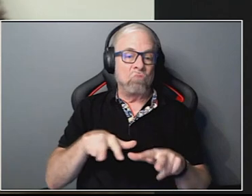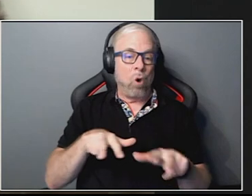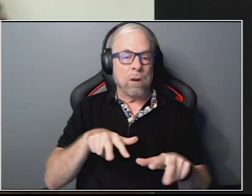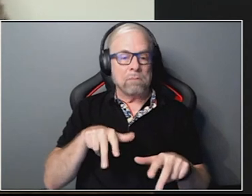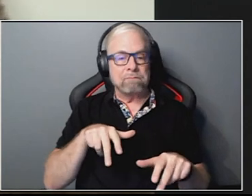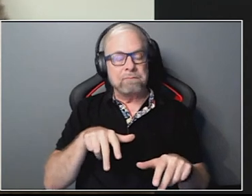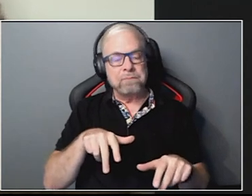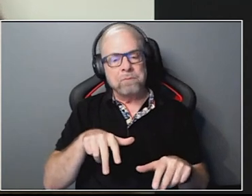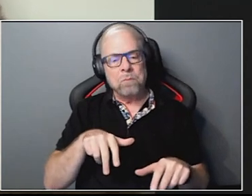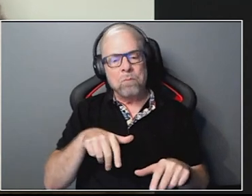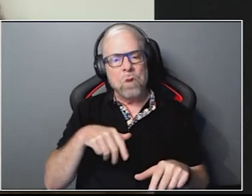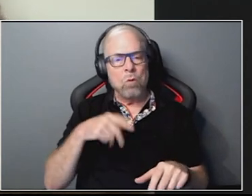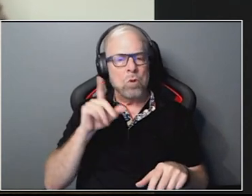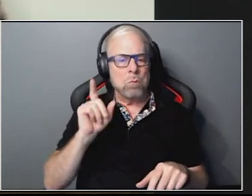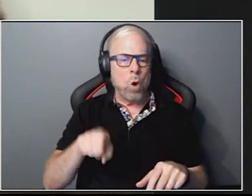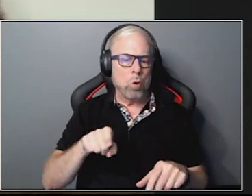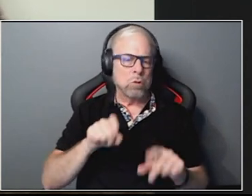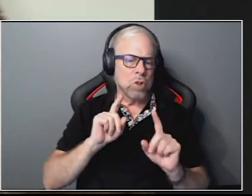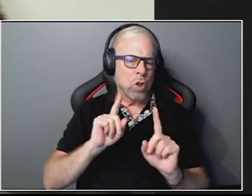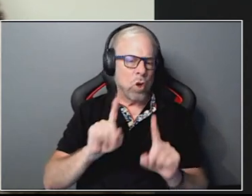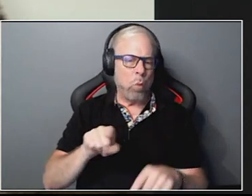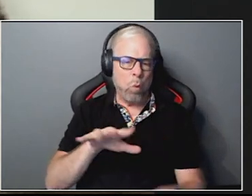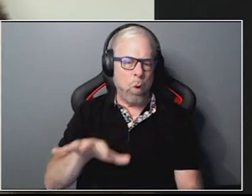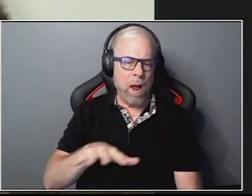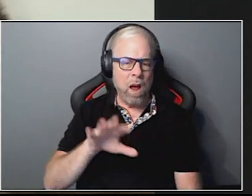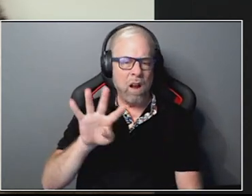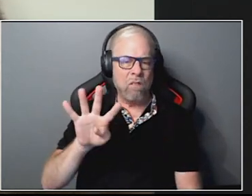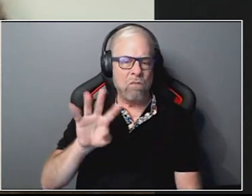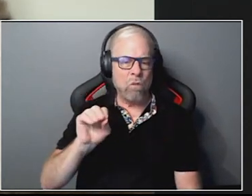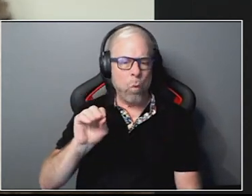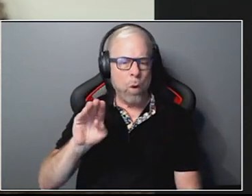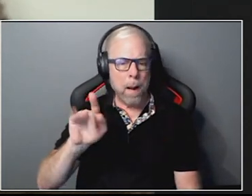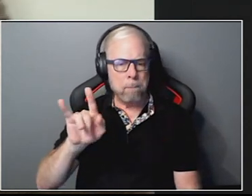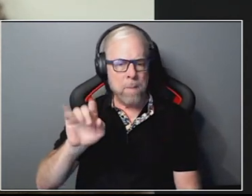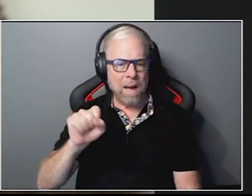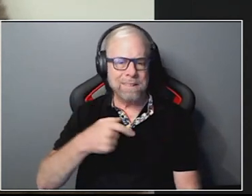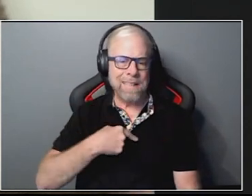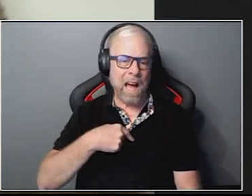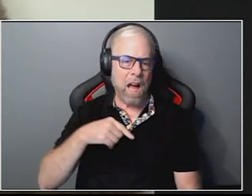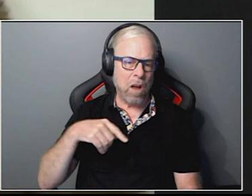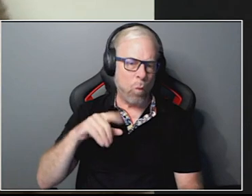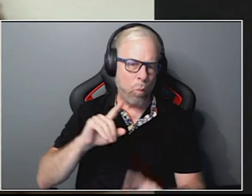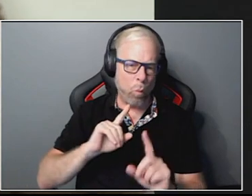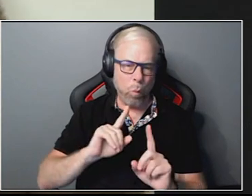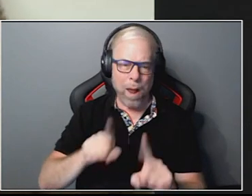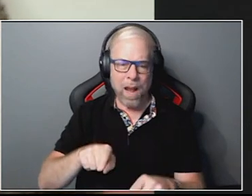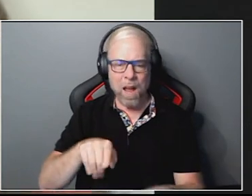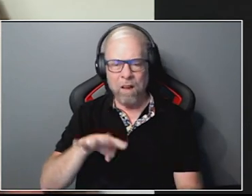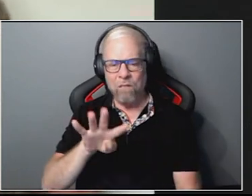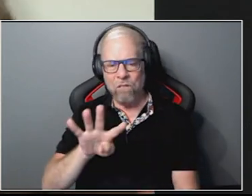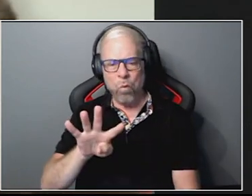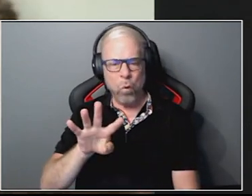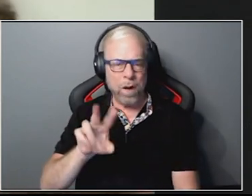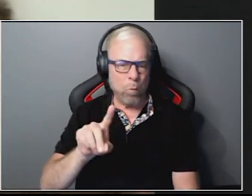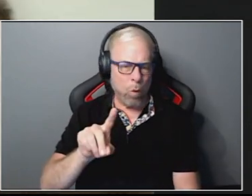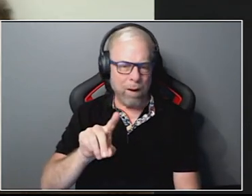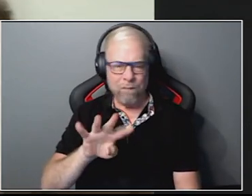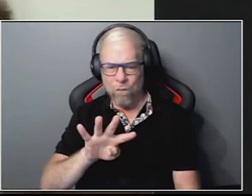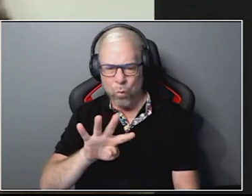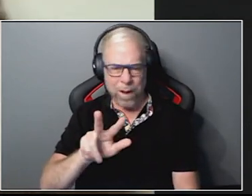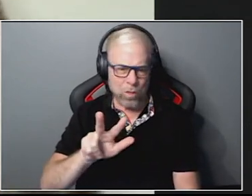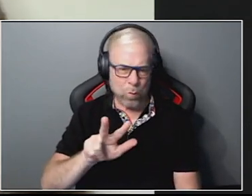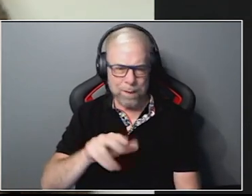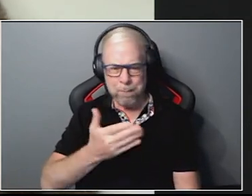We were supposed to go like 40 miles. Well, I went like 41, maybe 43, somewhere around there, about almost 50 miles, just a little